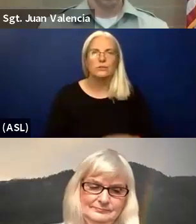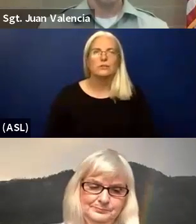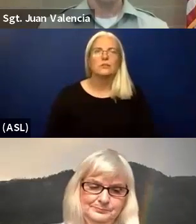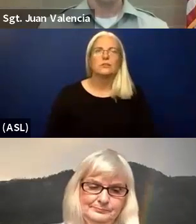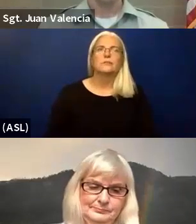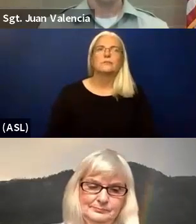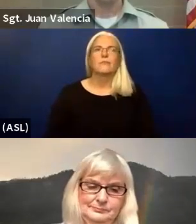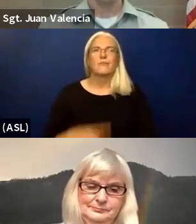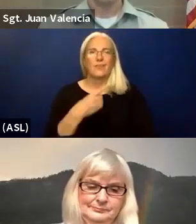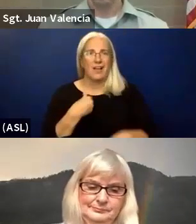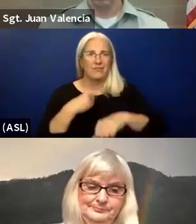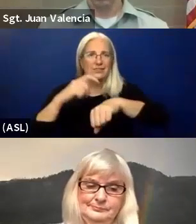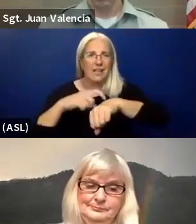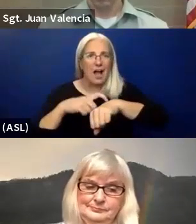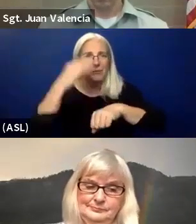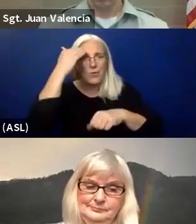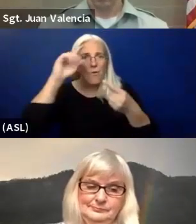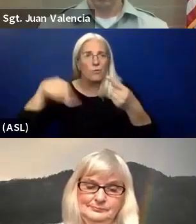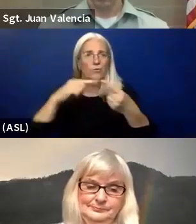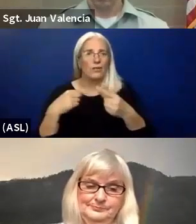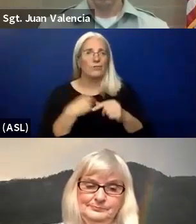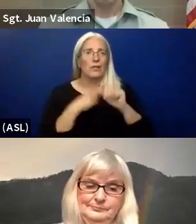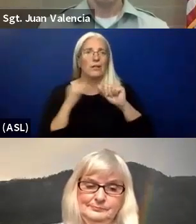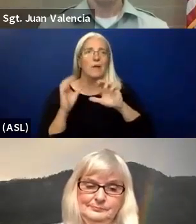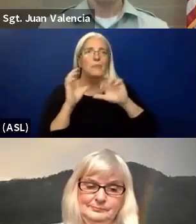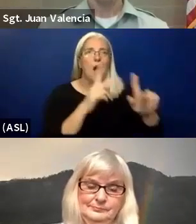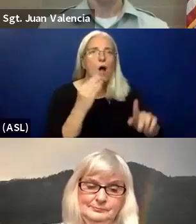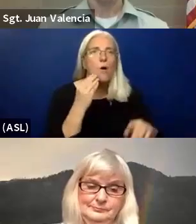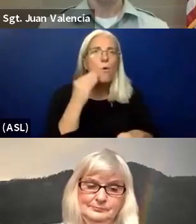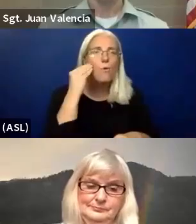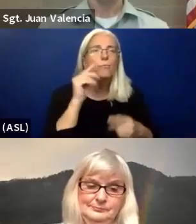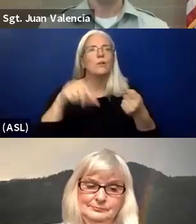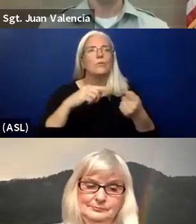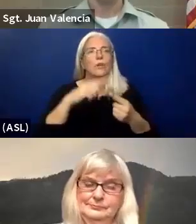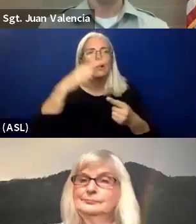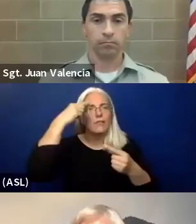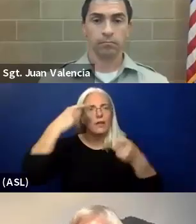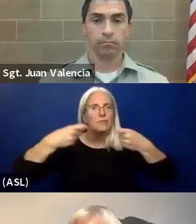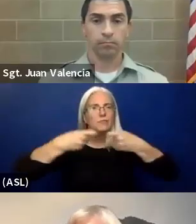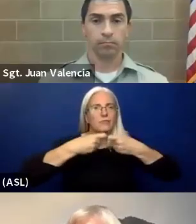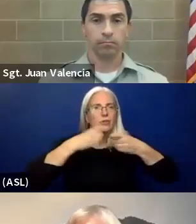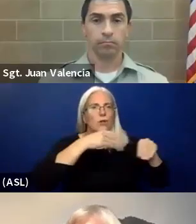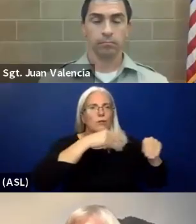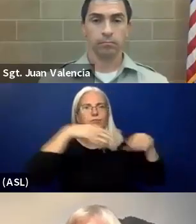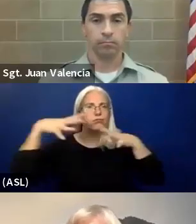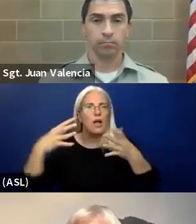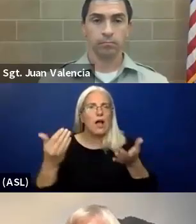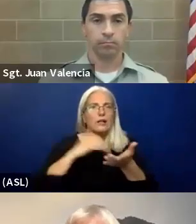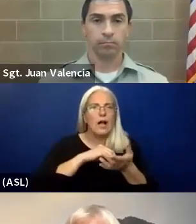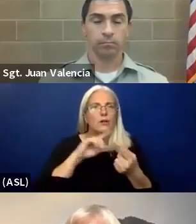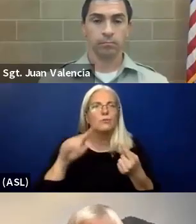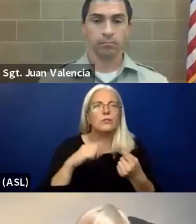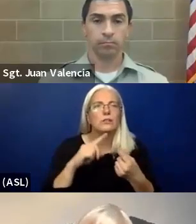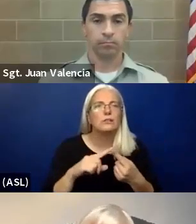also asking whether there's an estimate of when power may be restored to Oakmont. Any, Chief Nichols, you may have a,